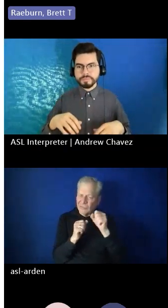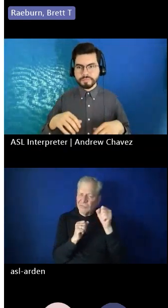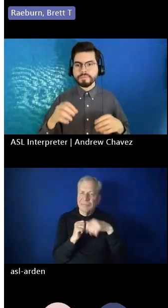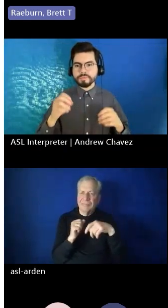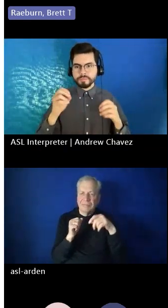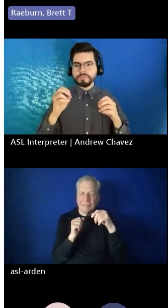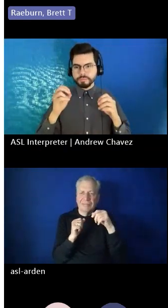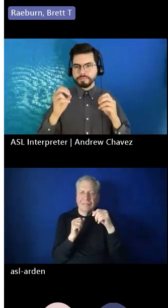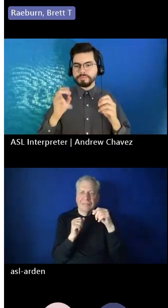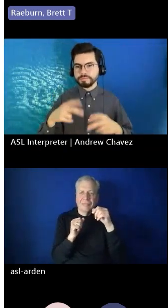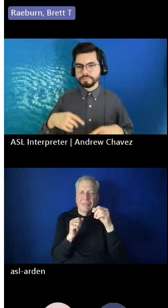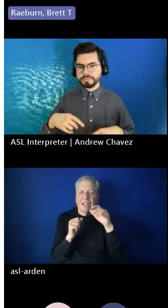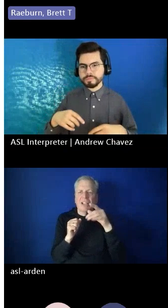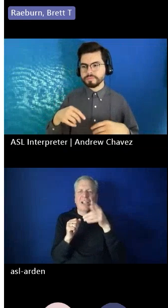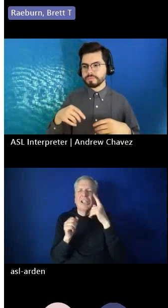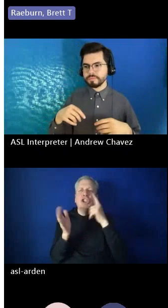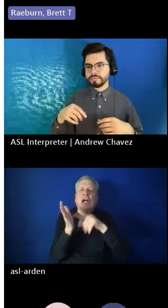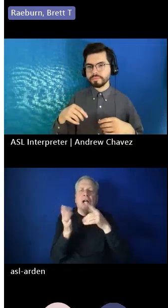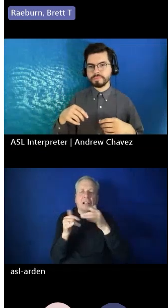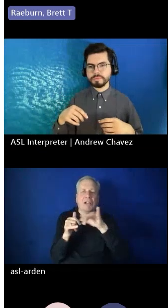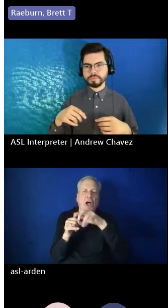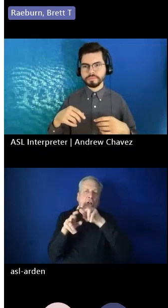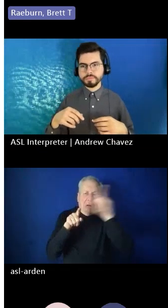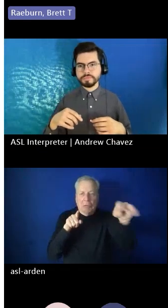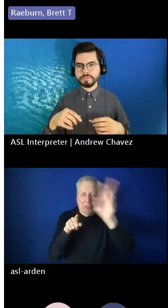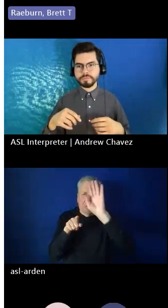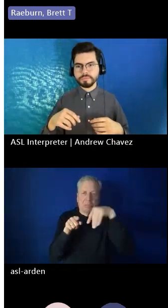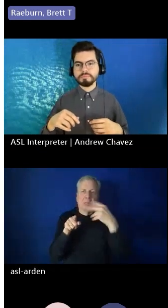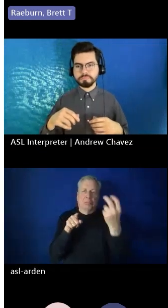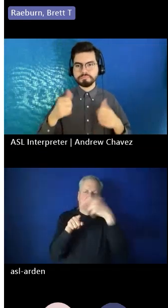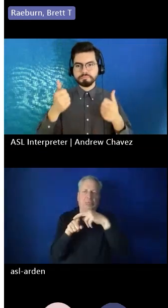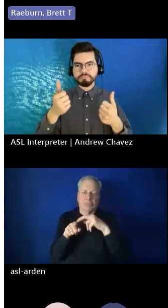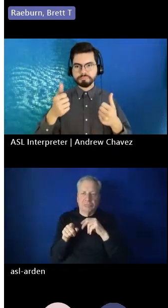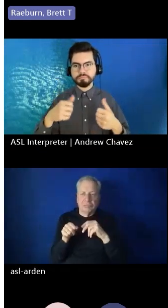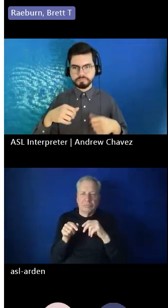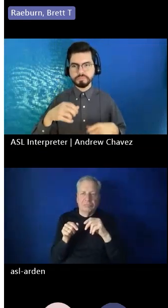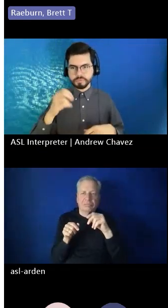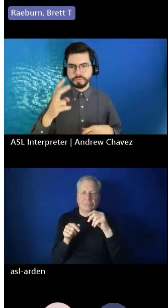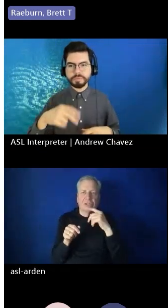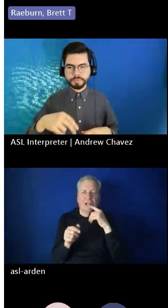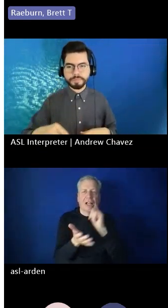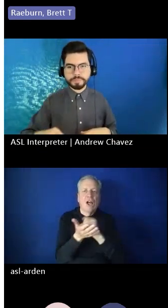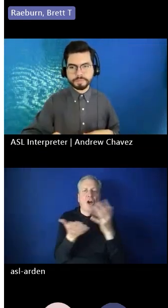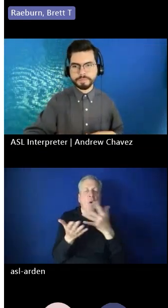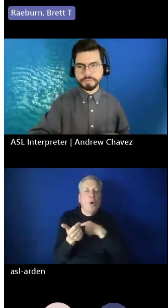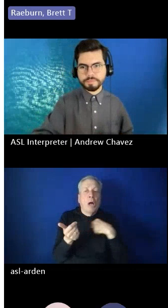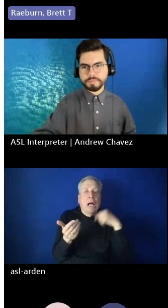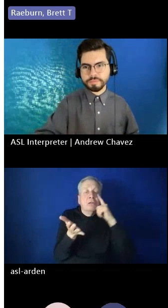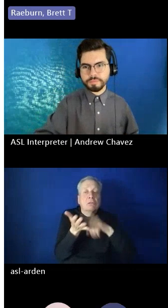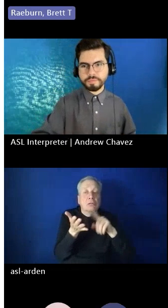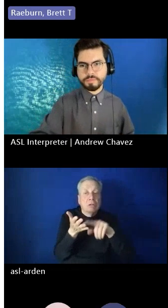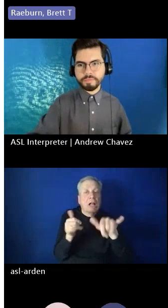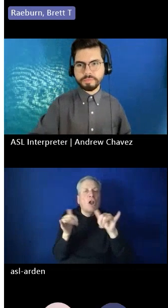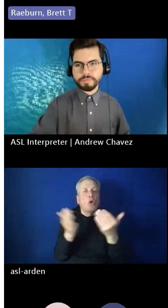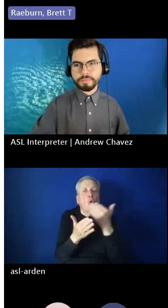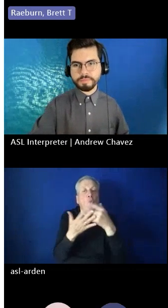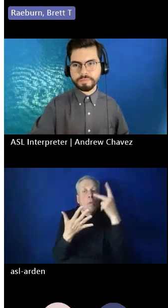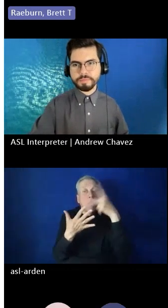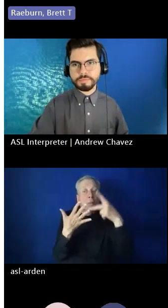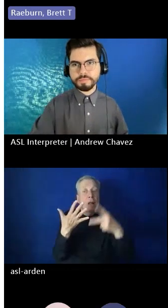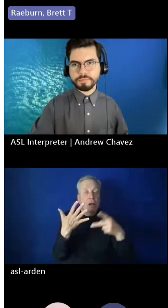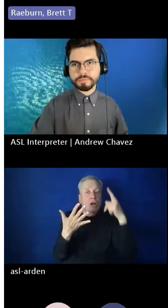that, these little itty bitty plants were putting on a great bloom. And so one of them that we found a new population